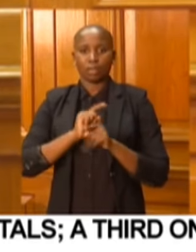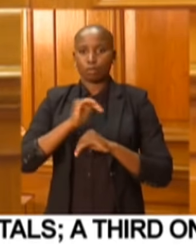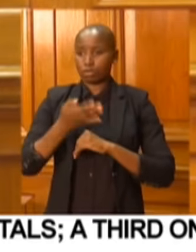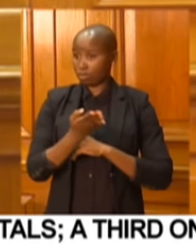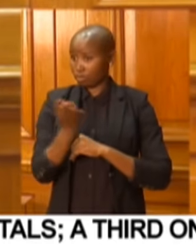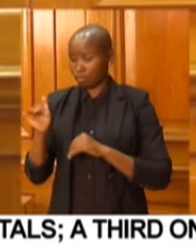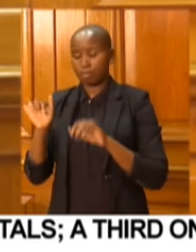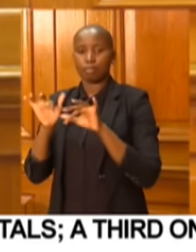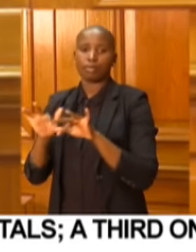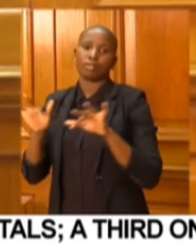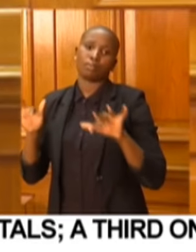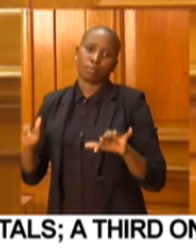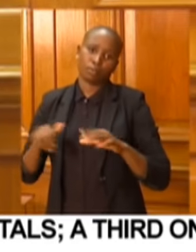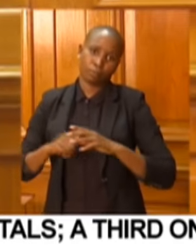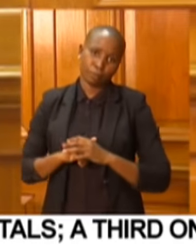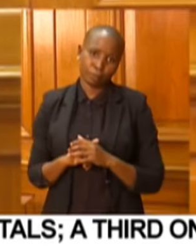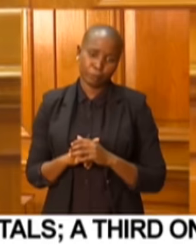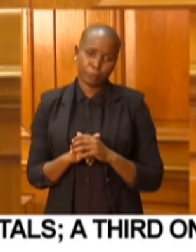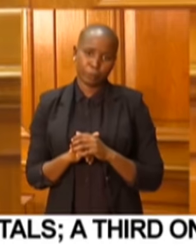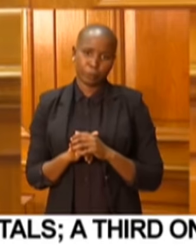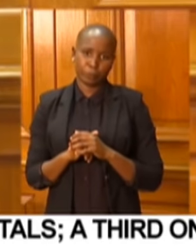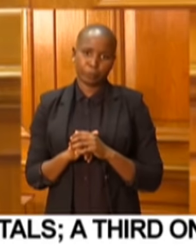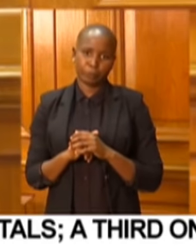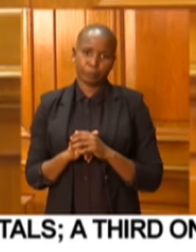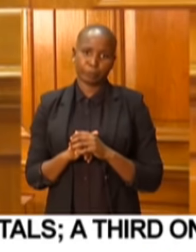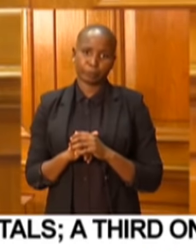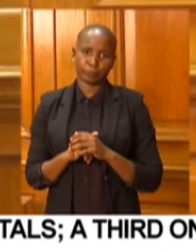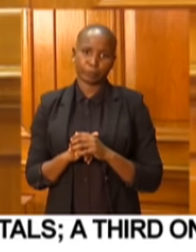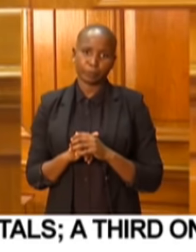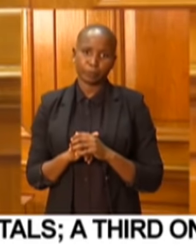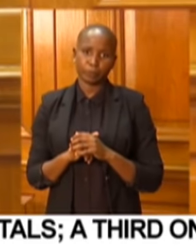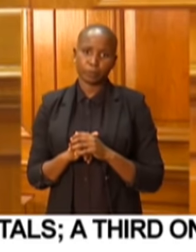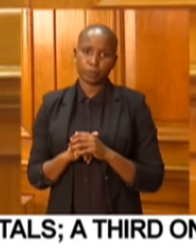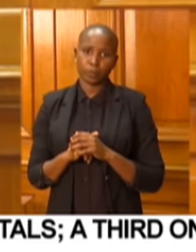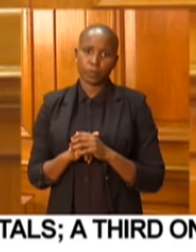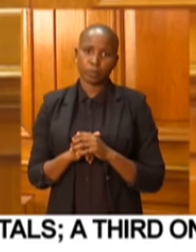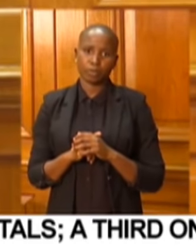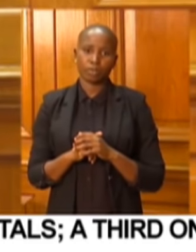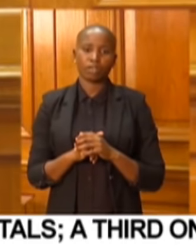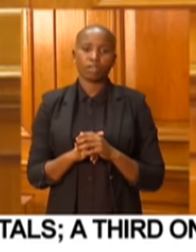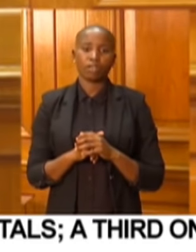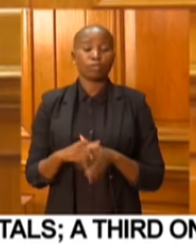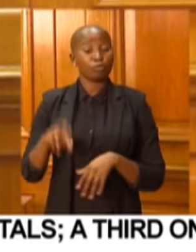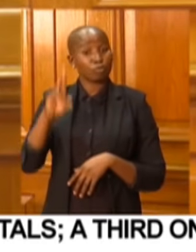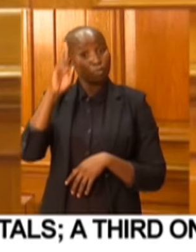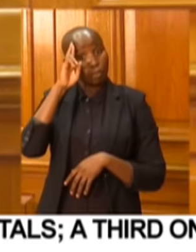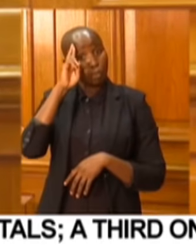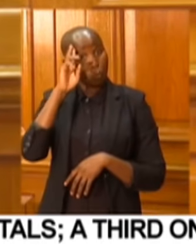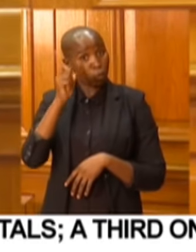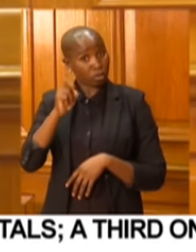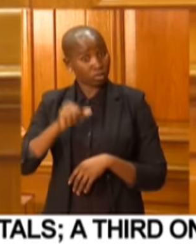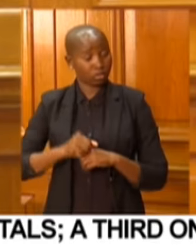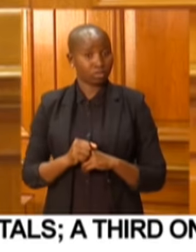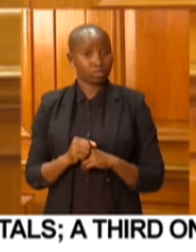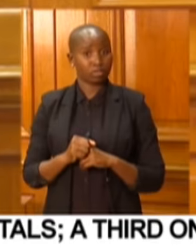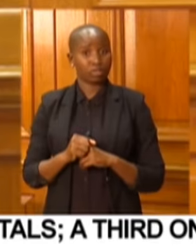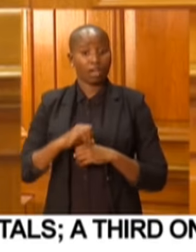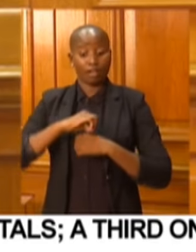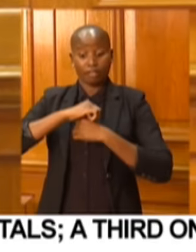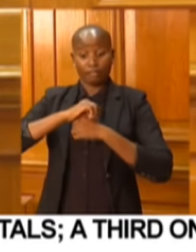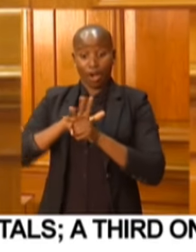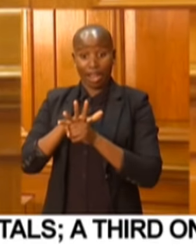time that we have experienced this virus. We must remember that this virus is carried through the